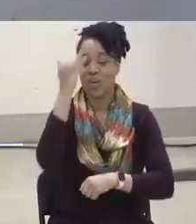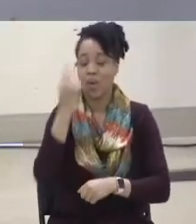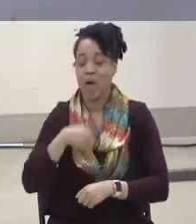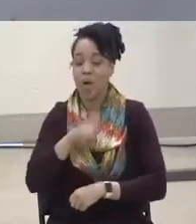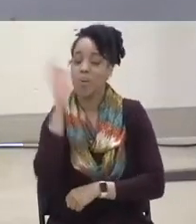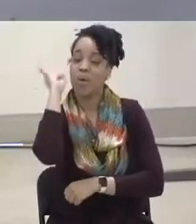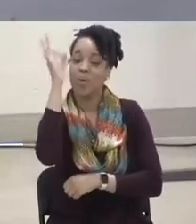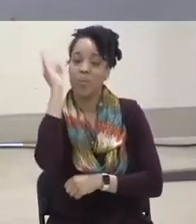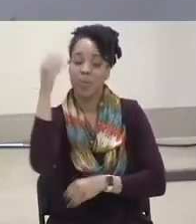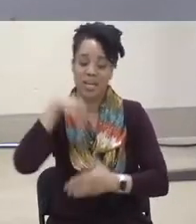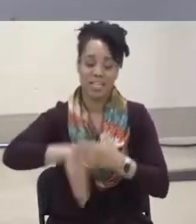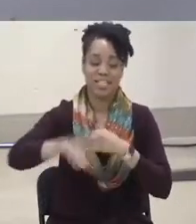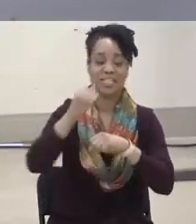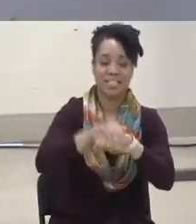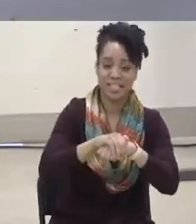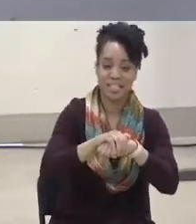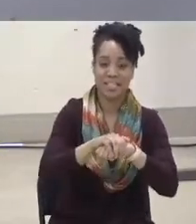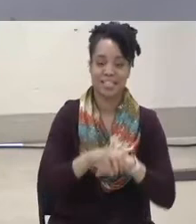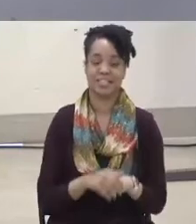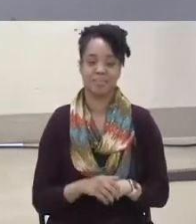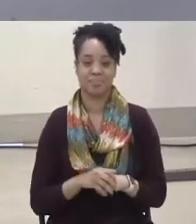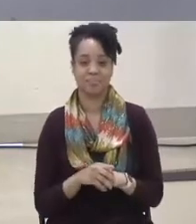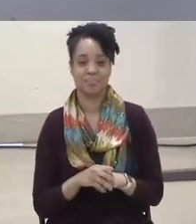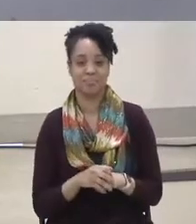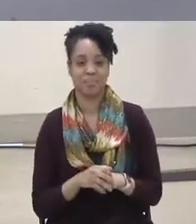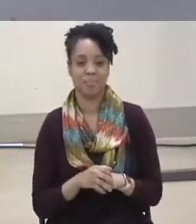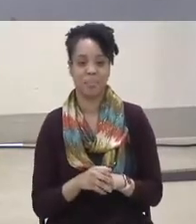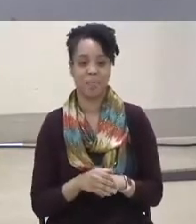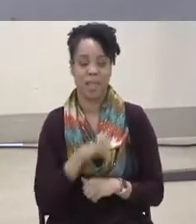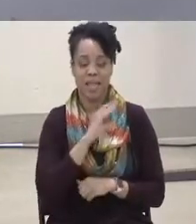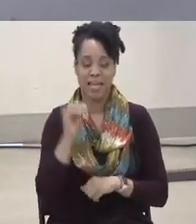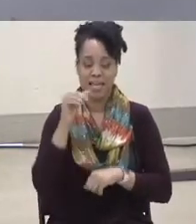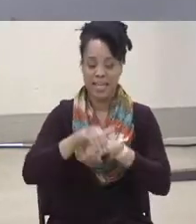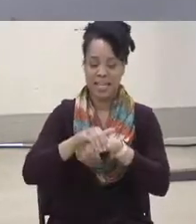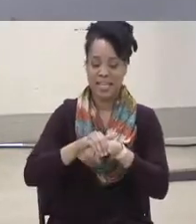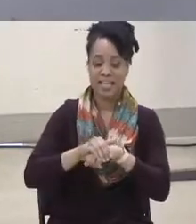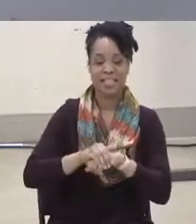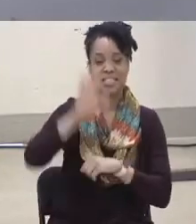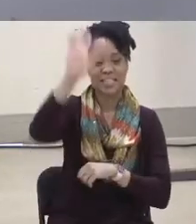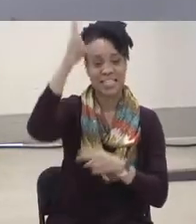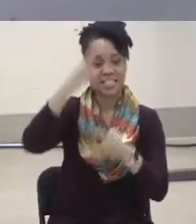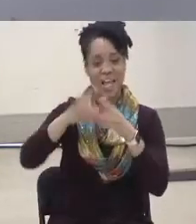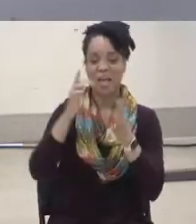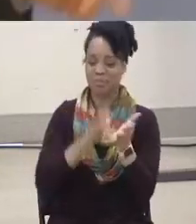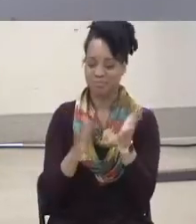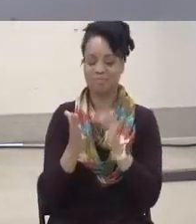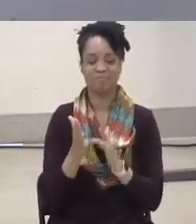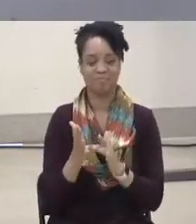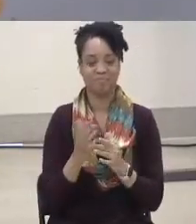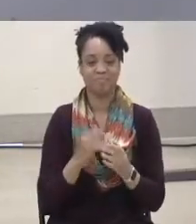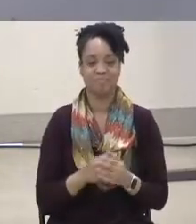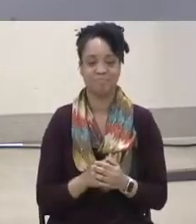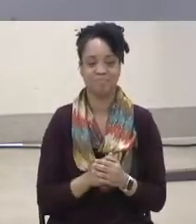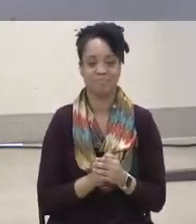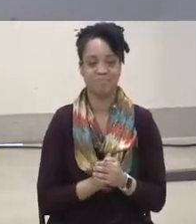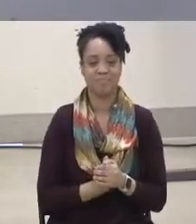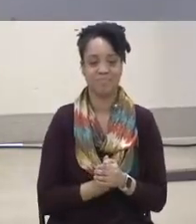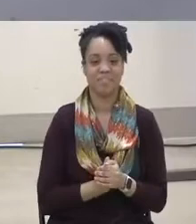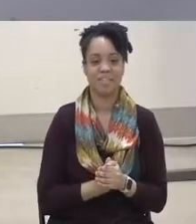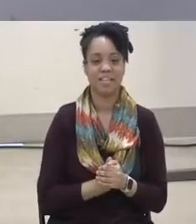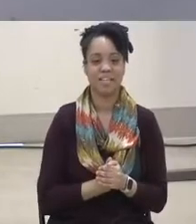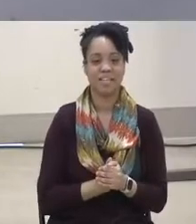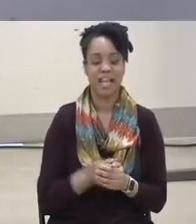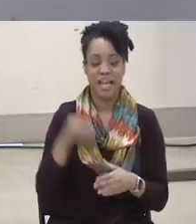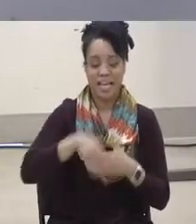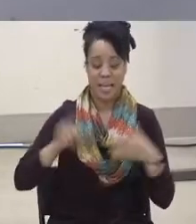preach in English. Y por eso que te estamos predicando hoy en inglés. In English, his name is Y en Jesus. su nombre, en inglés su nombre es Jesús. And in